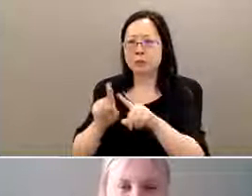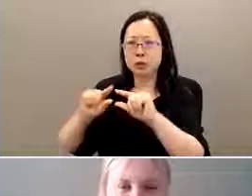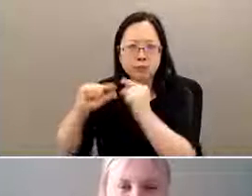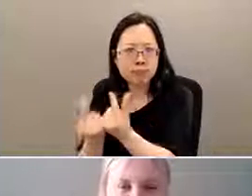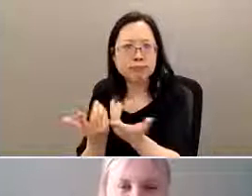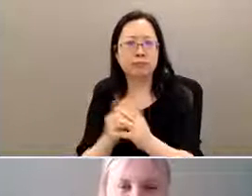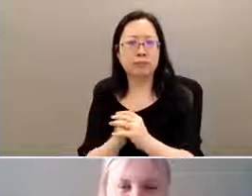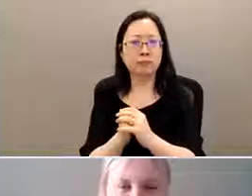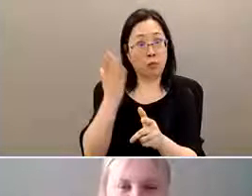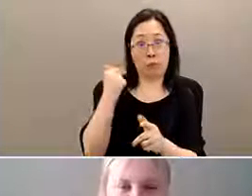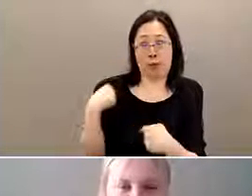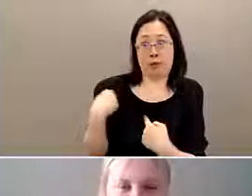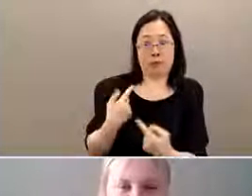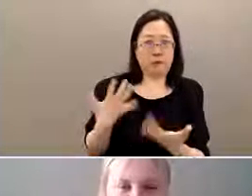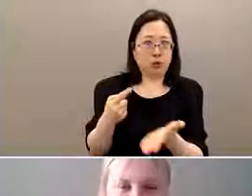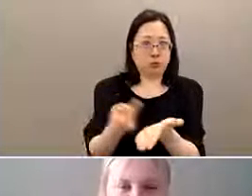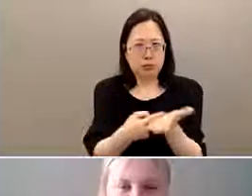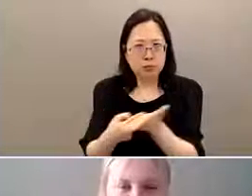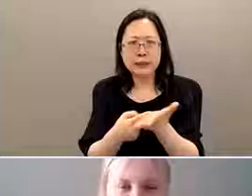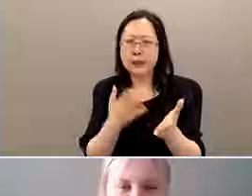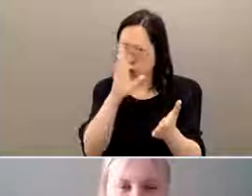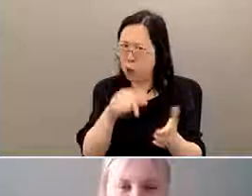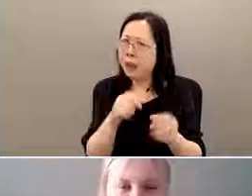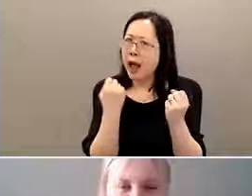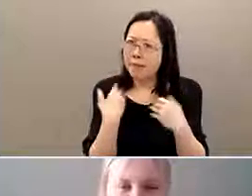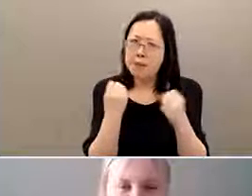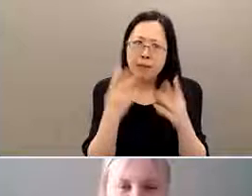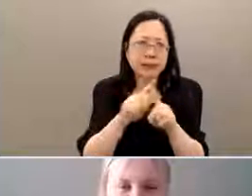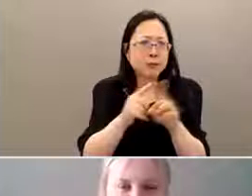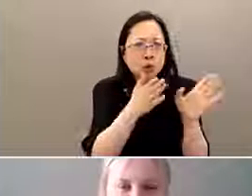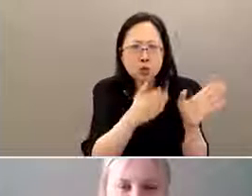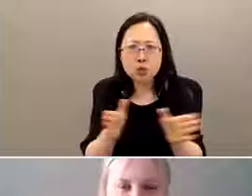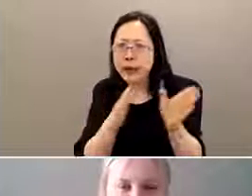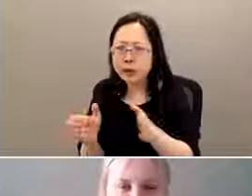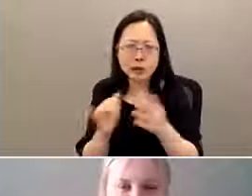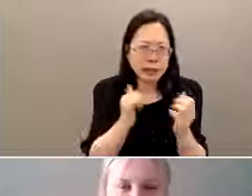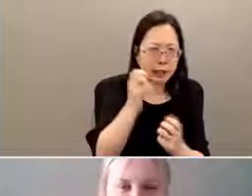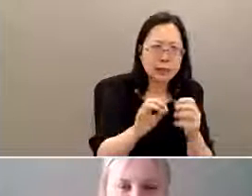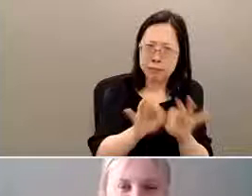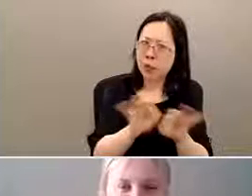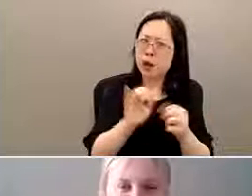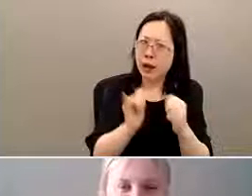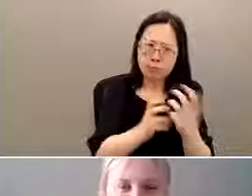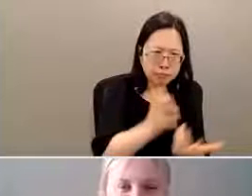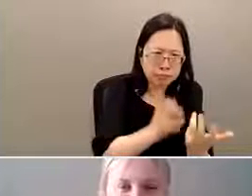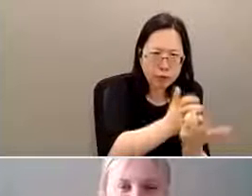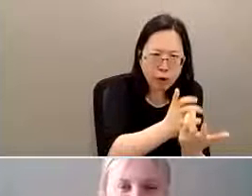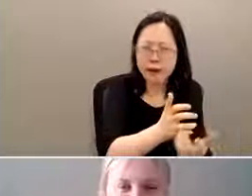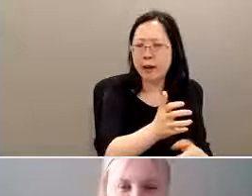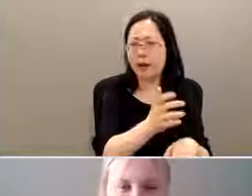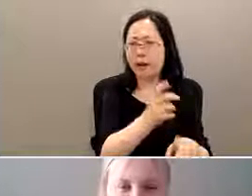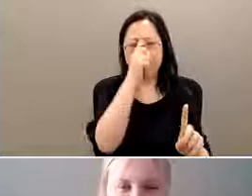already had conversations around how different strategies that we have in the toolkit can be modified for different